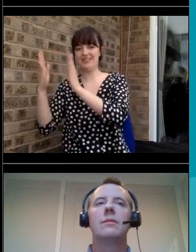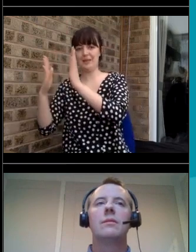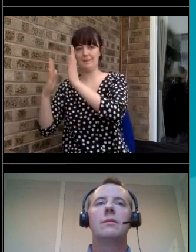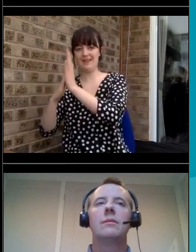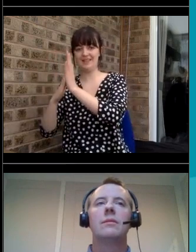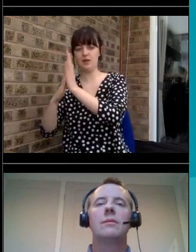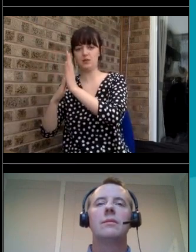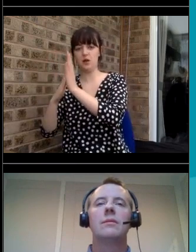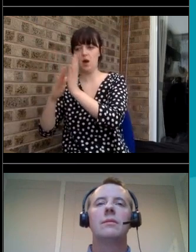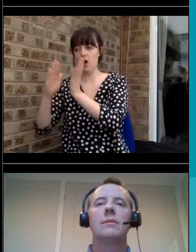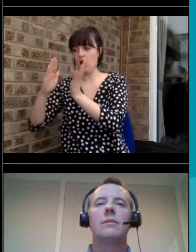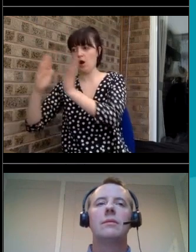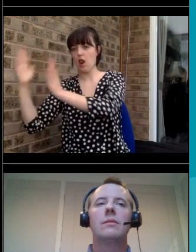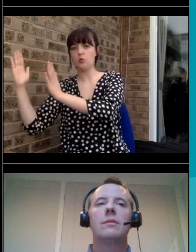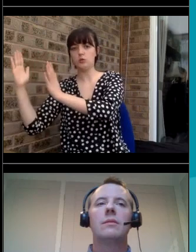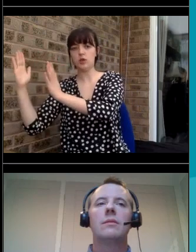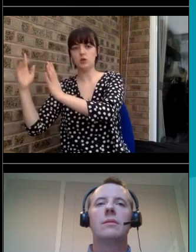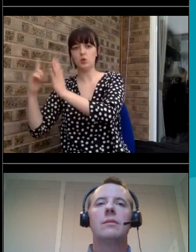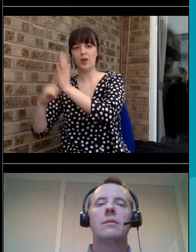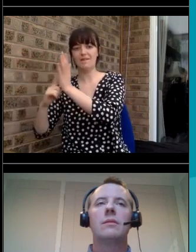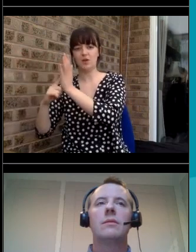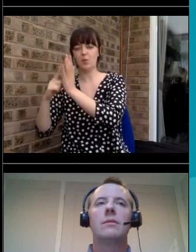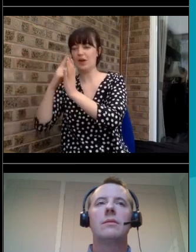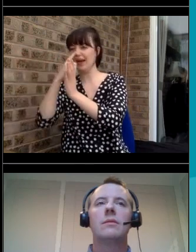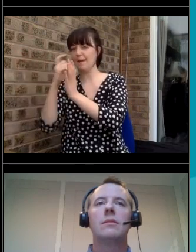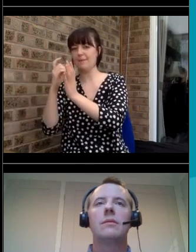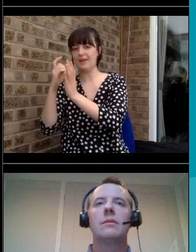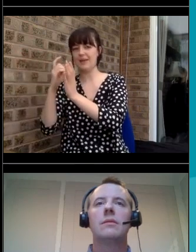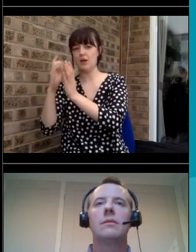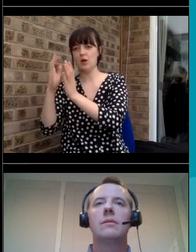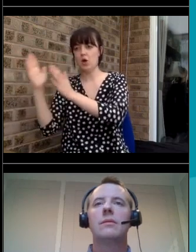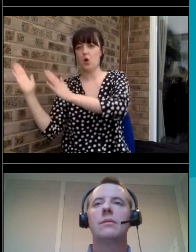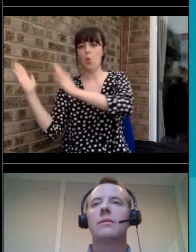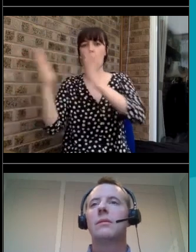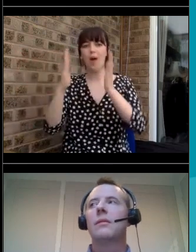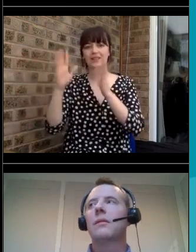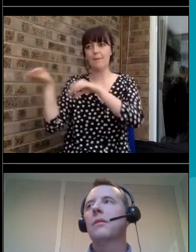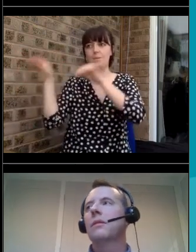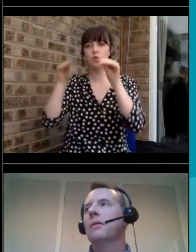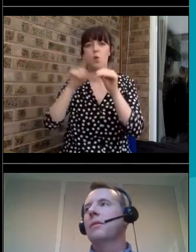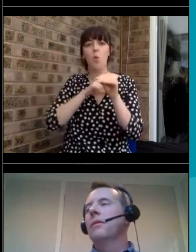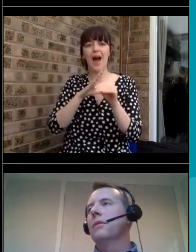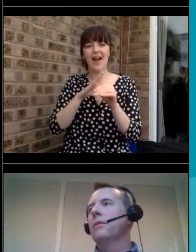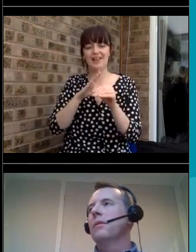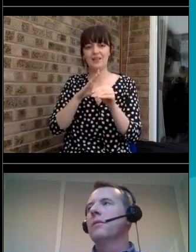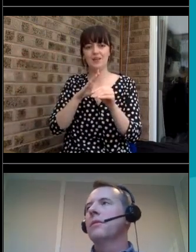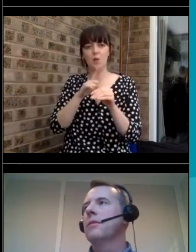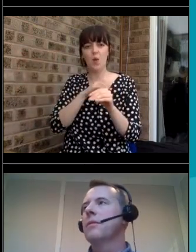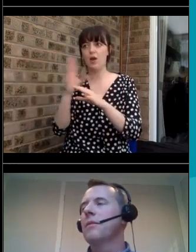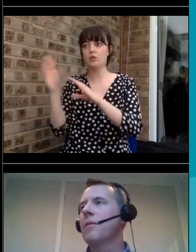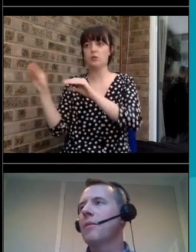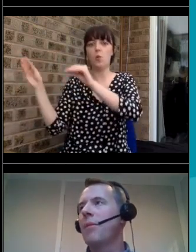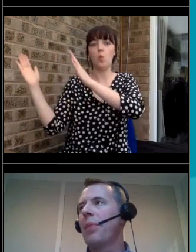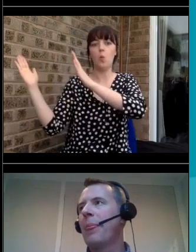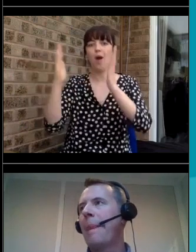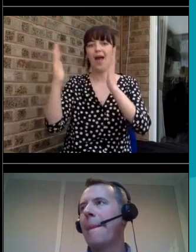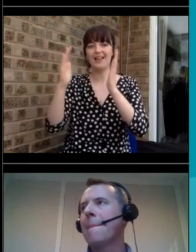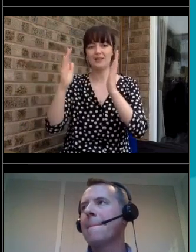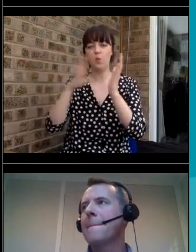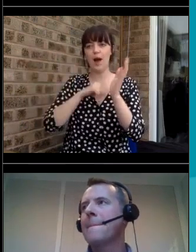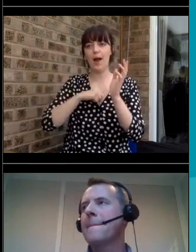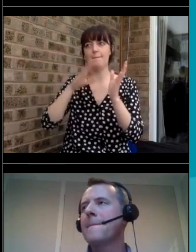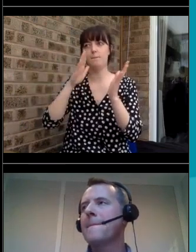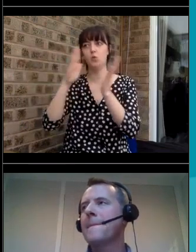Crossing so close to Linford when it could have been moved west? Yeah, sure. There hasn't been